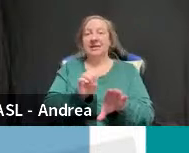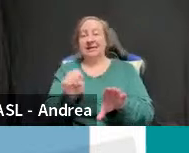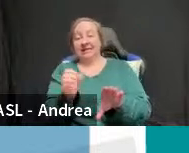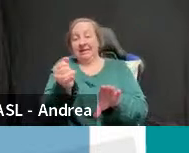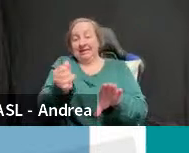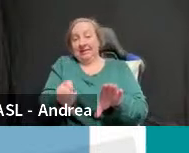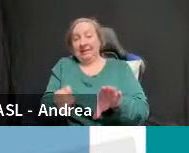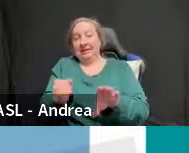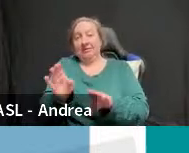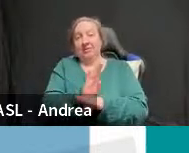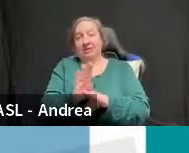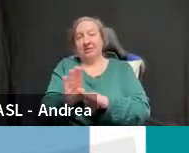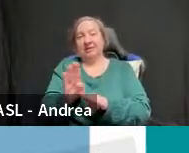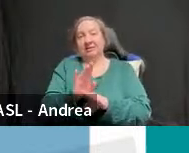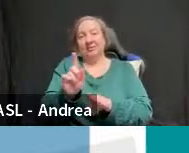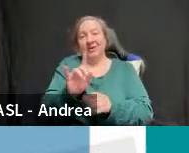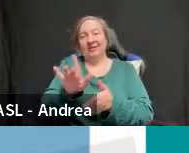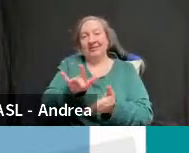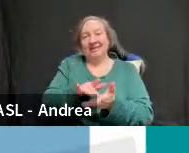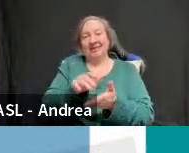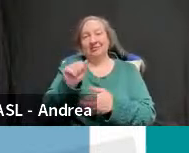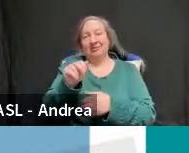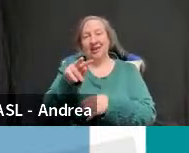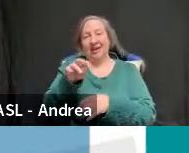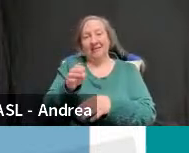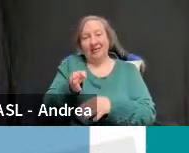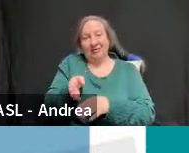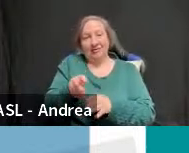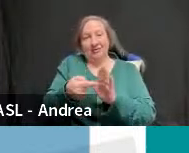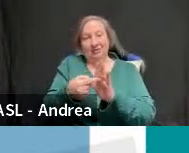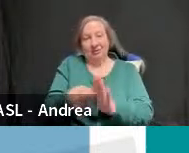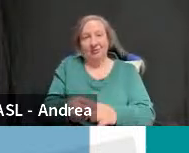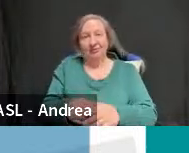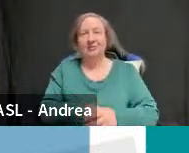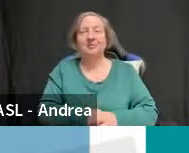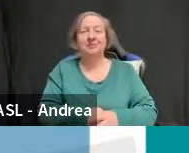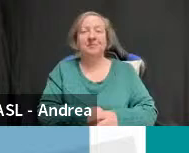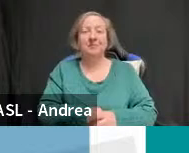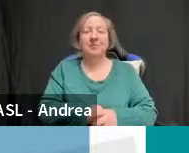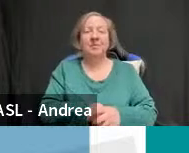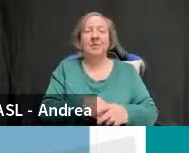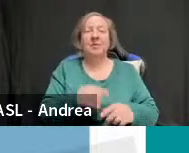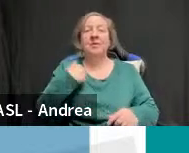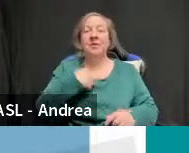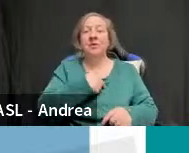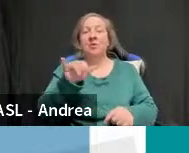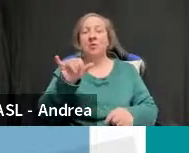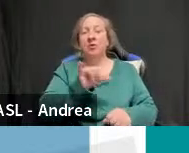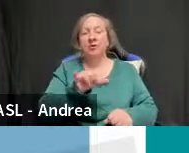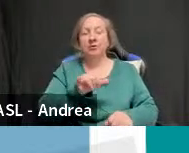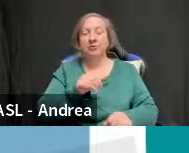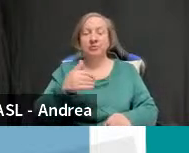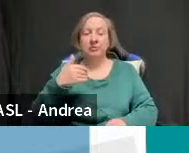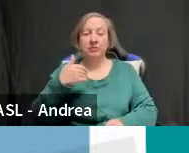Duluth Trading, where Center Avenue is shown there. Then we also have